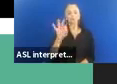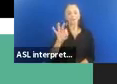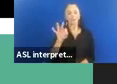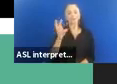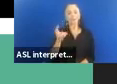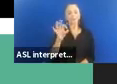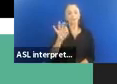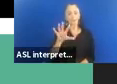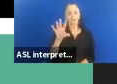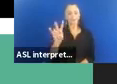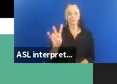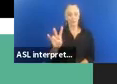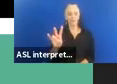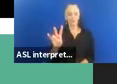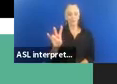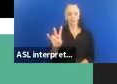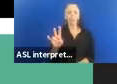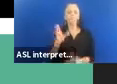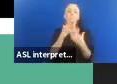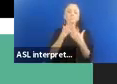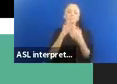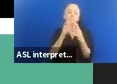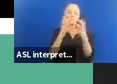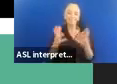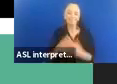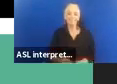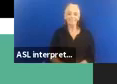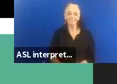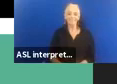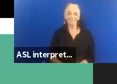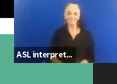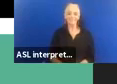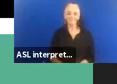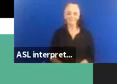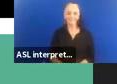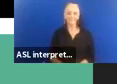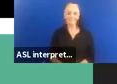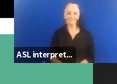1696957. Thank you very much.